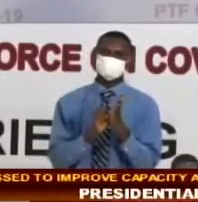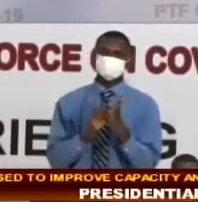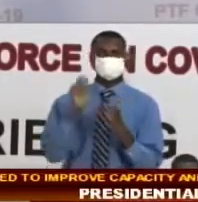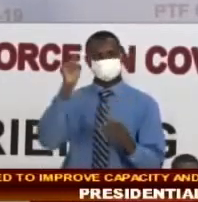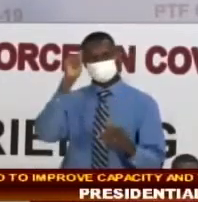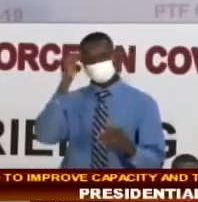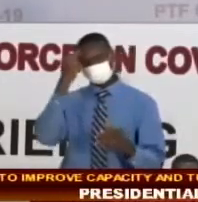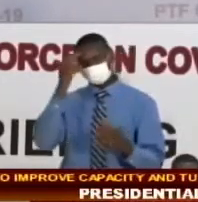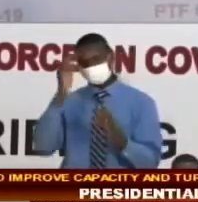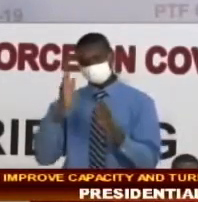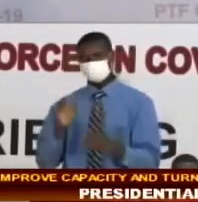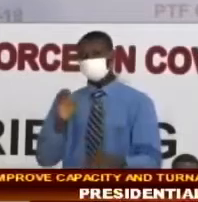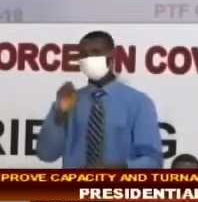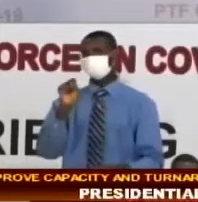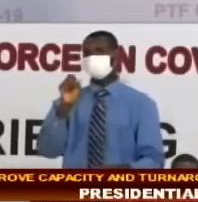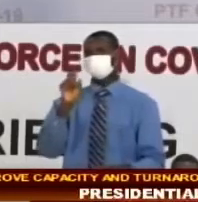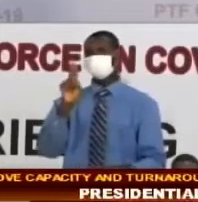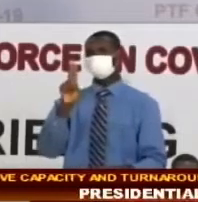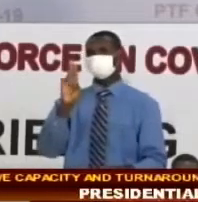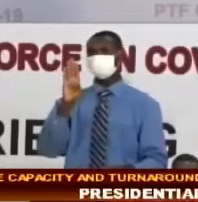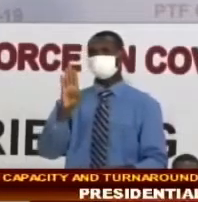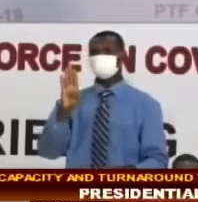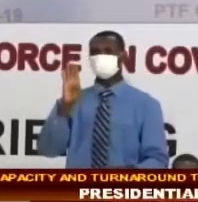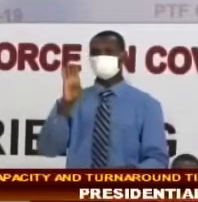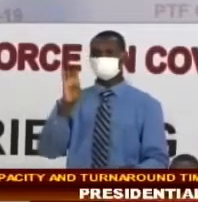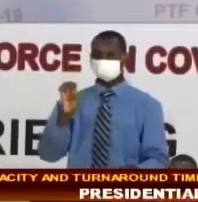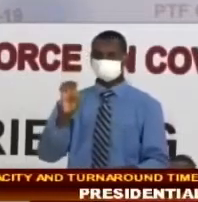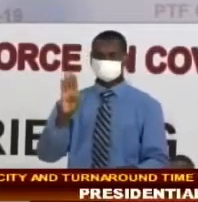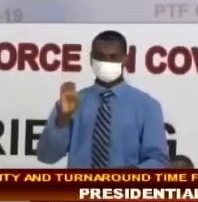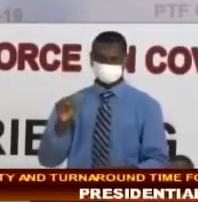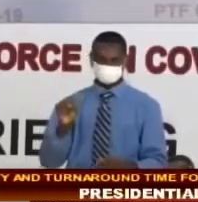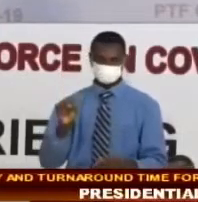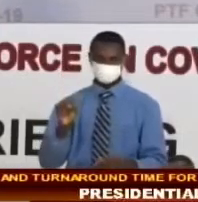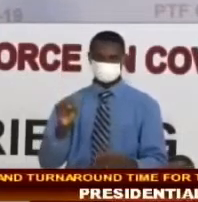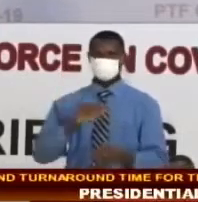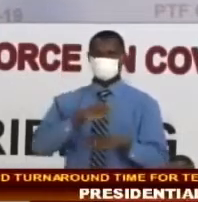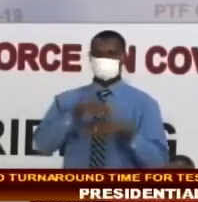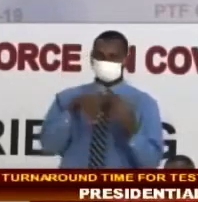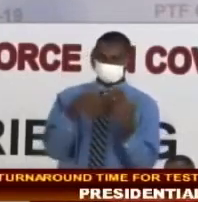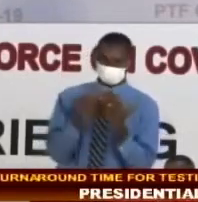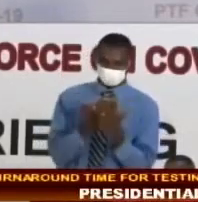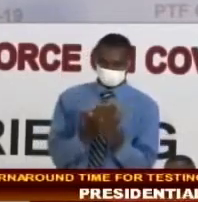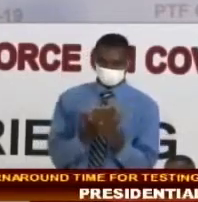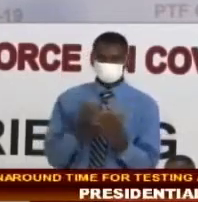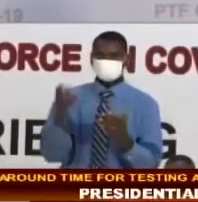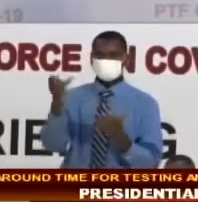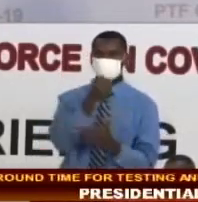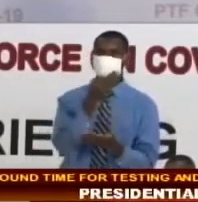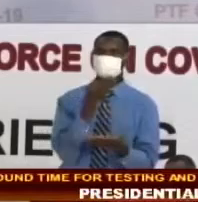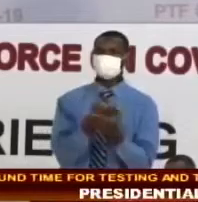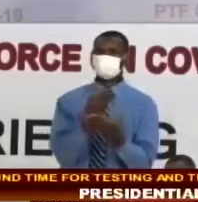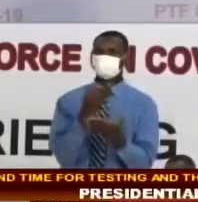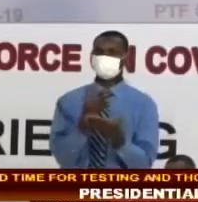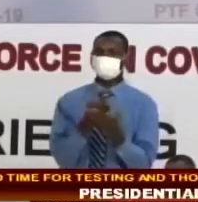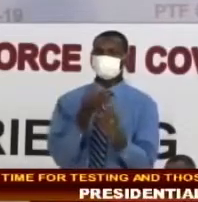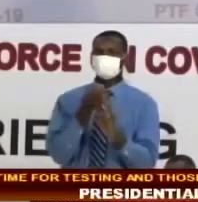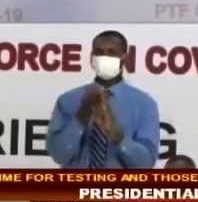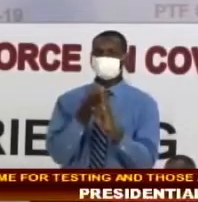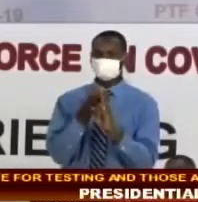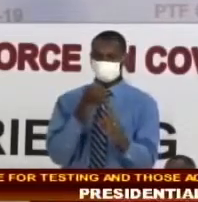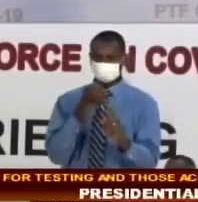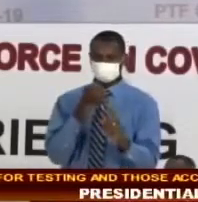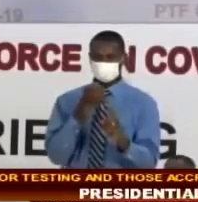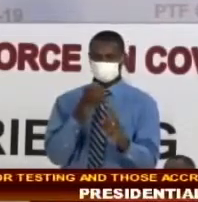governments, SUBEBs, because the SUBEBs get their funding from the implementation of the UBEC Act